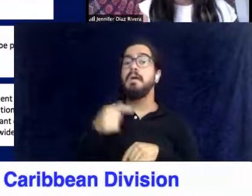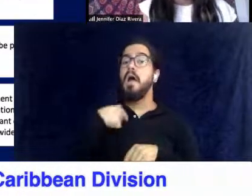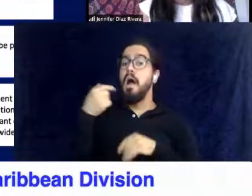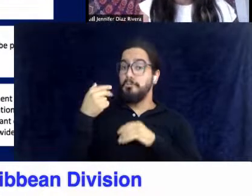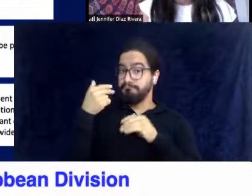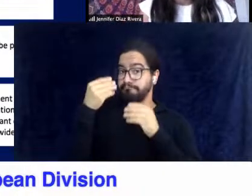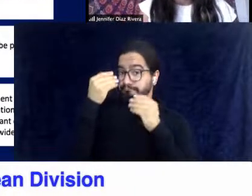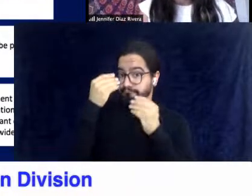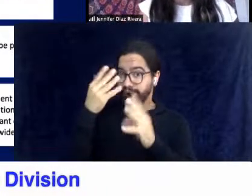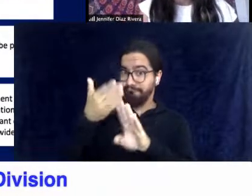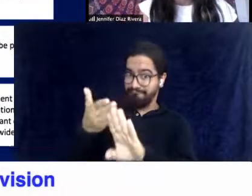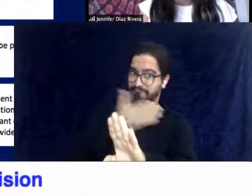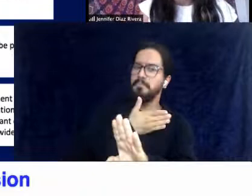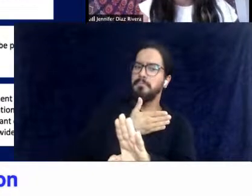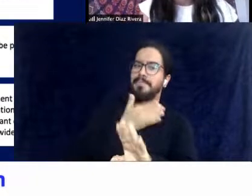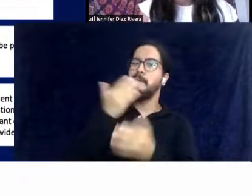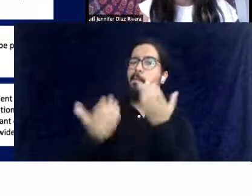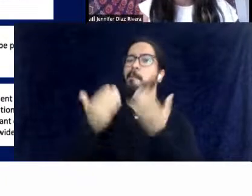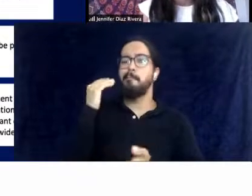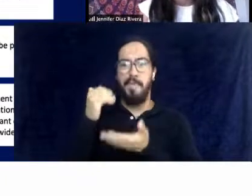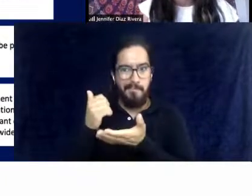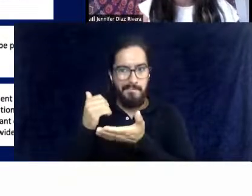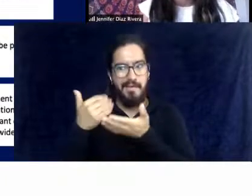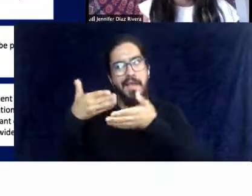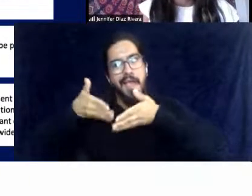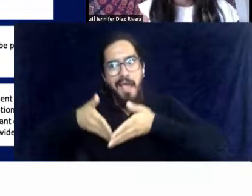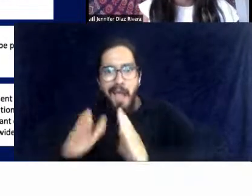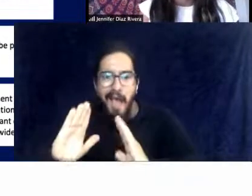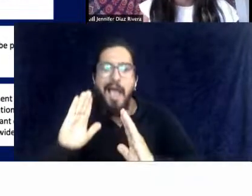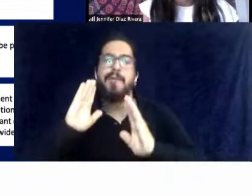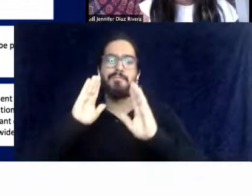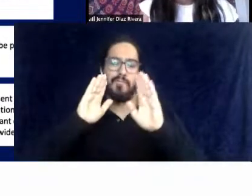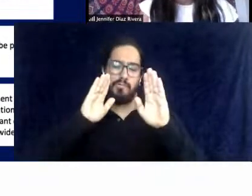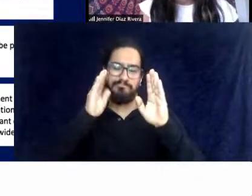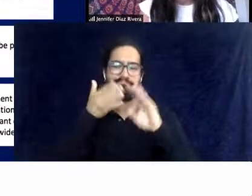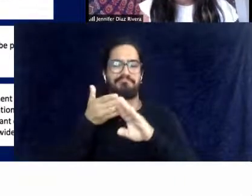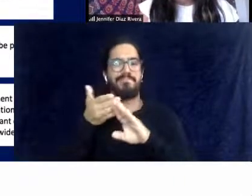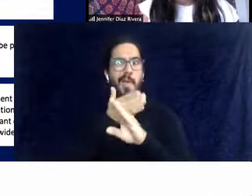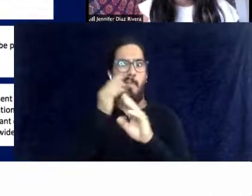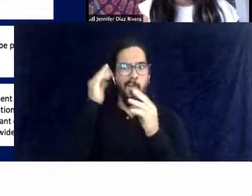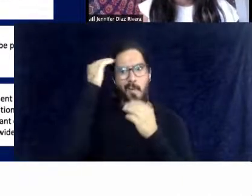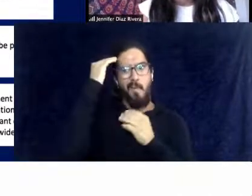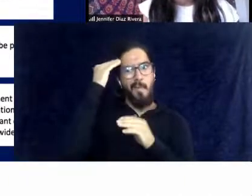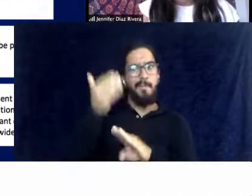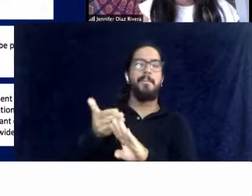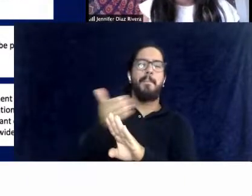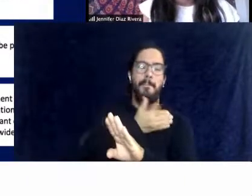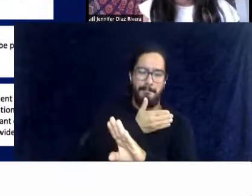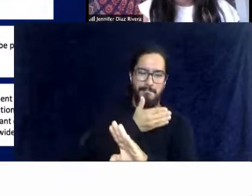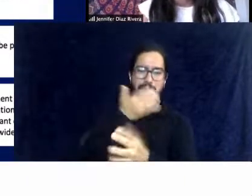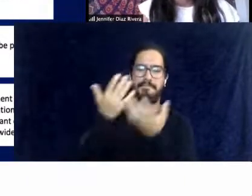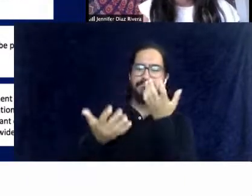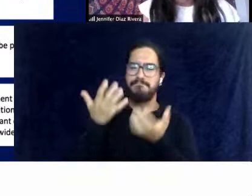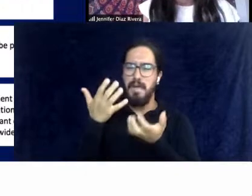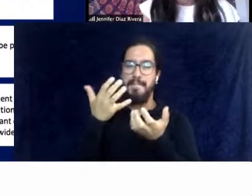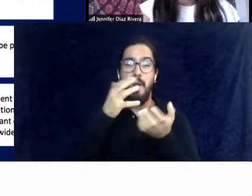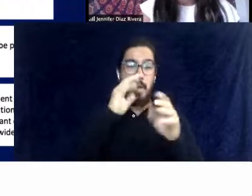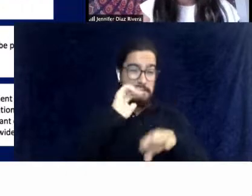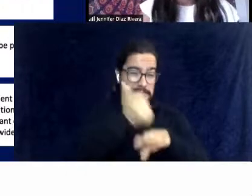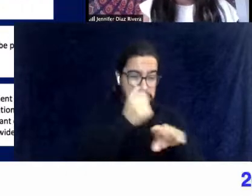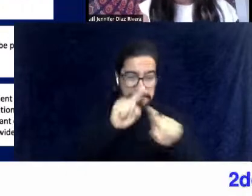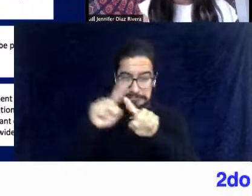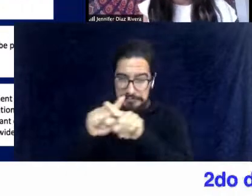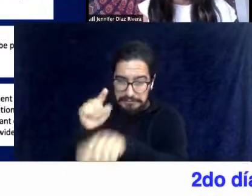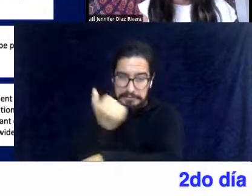the development of a tool to predict synergistic drug combinations, which improves treatment for drug-resistant diseases in the Caribbean